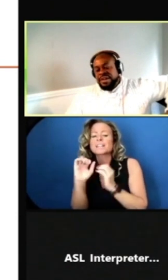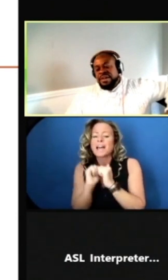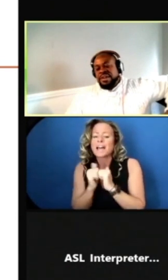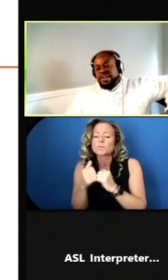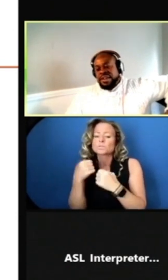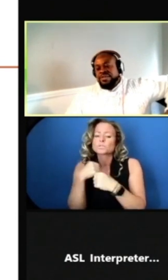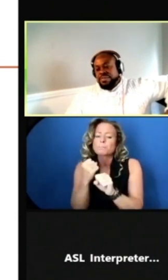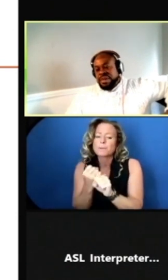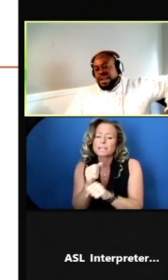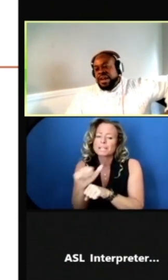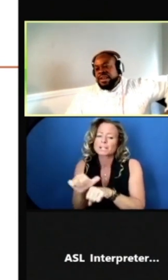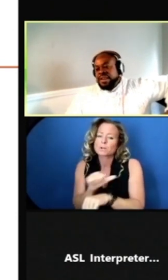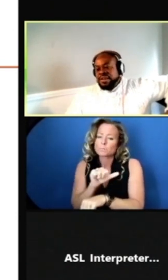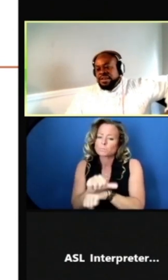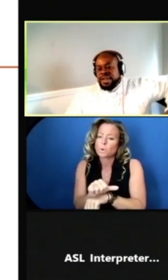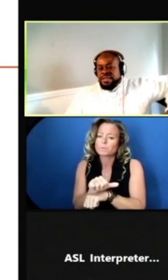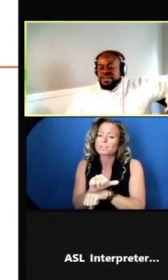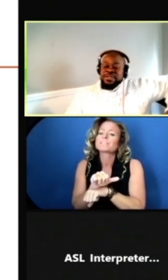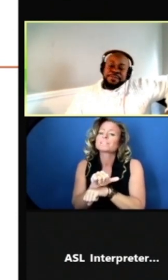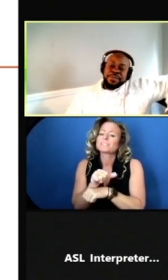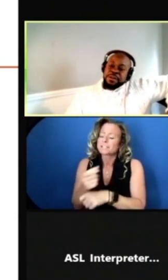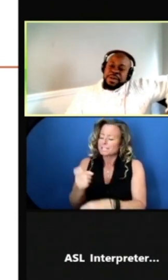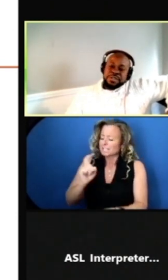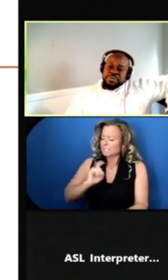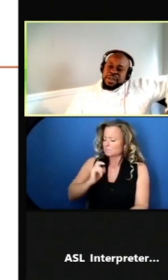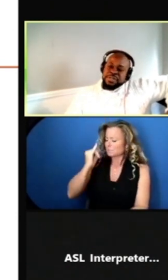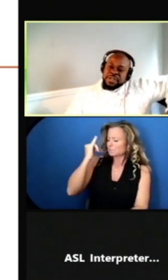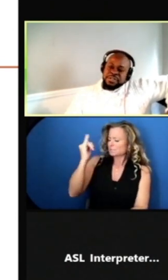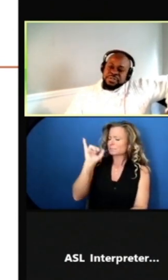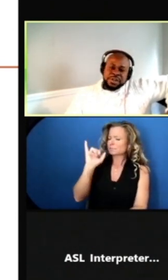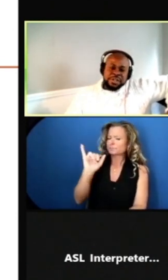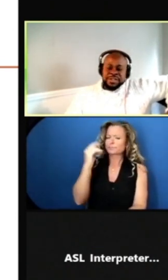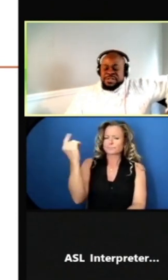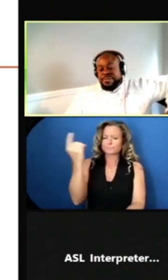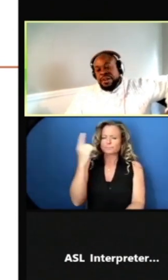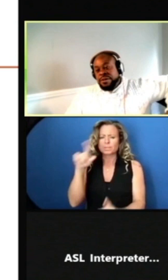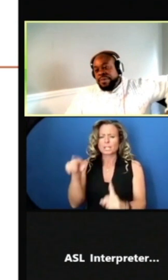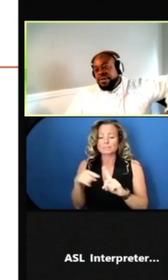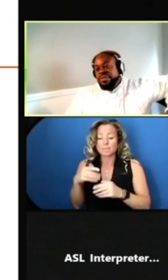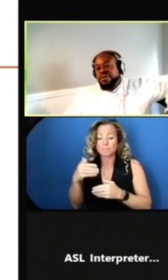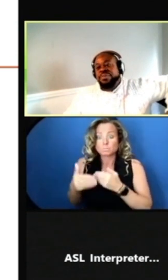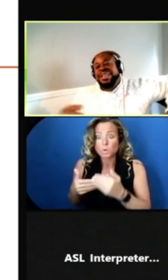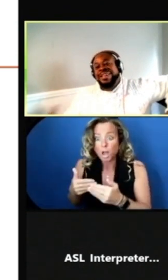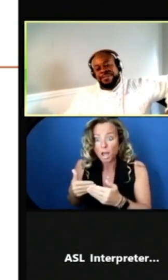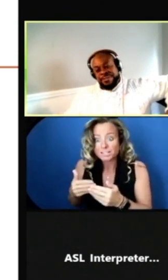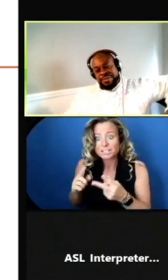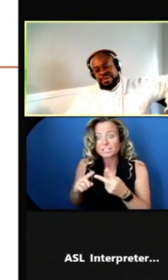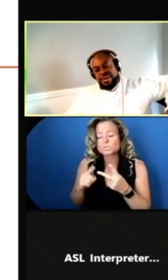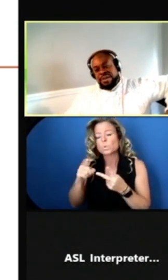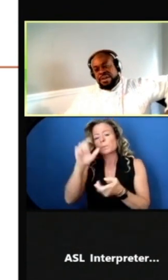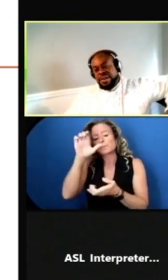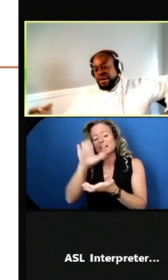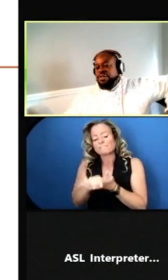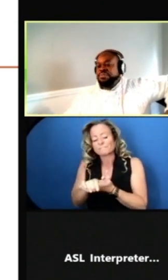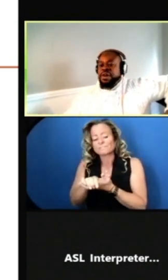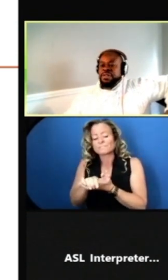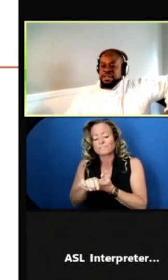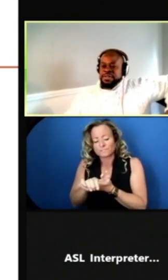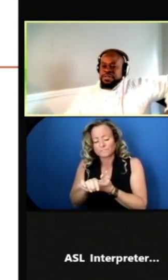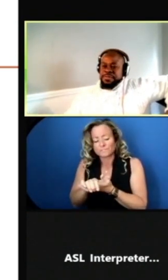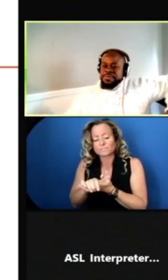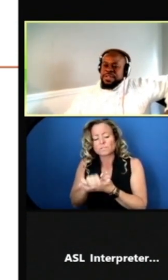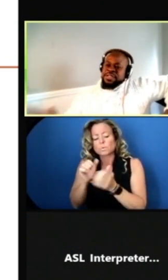appointment gives me an idea that there's something about the process, or at least something about their belief about